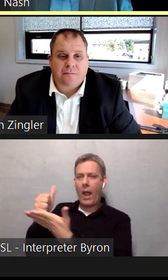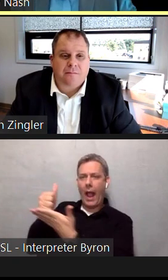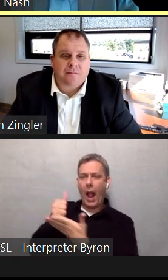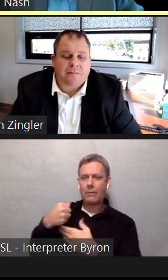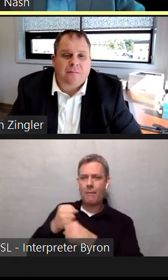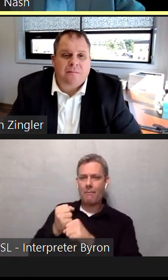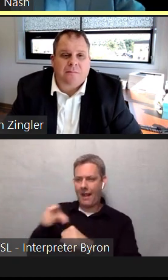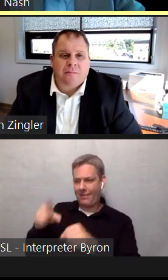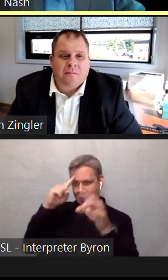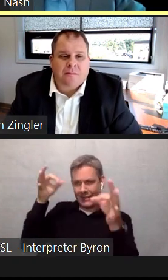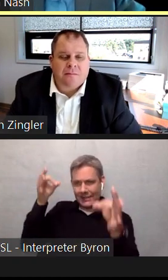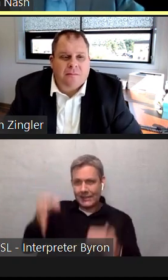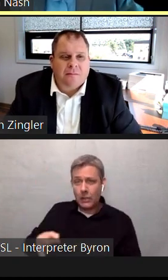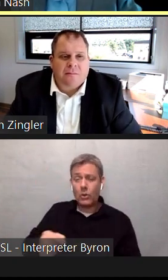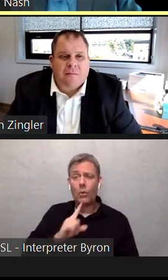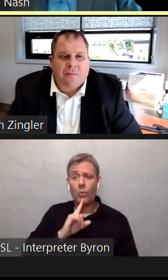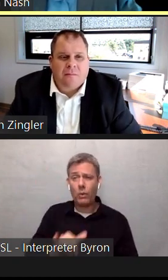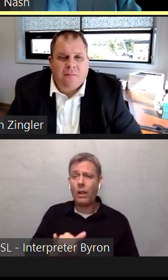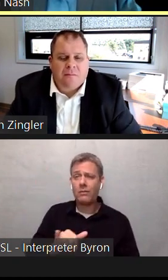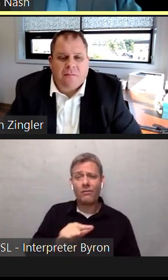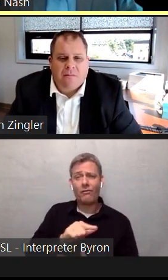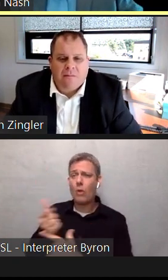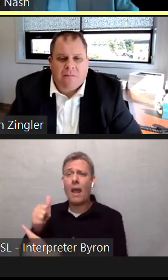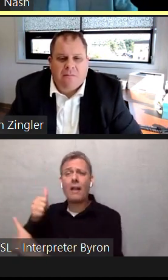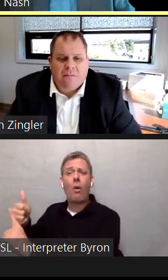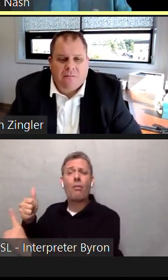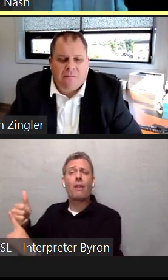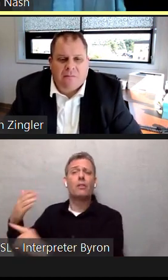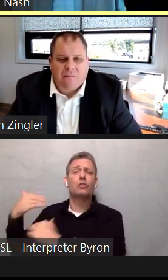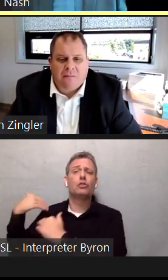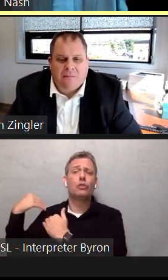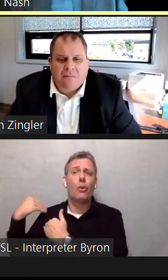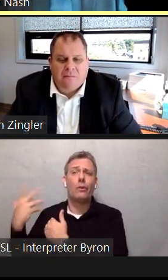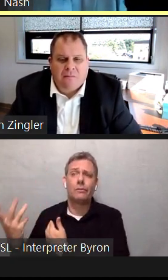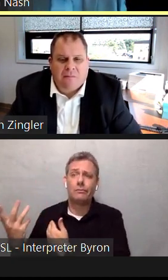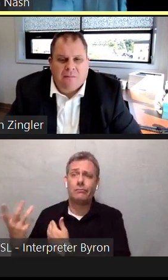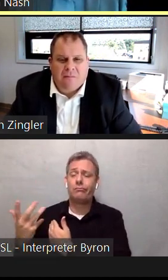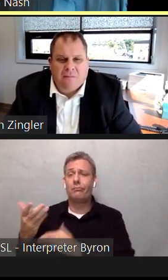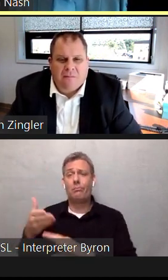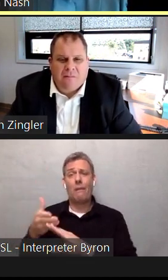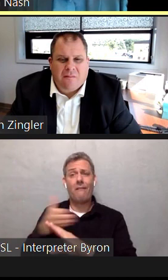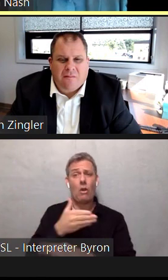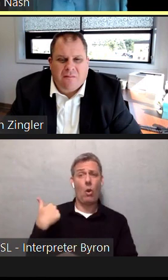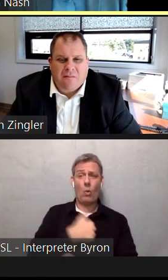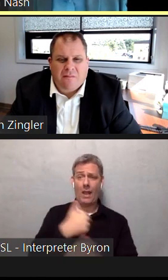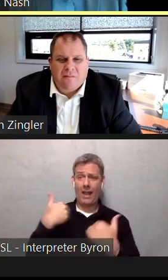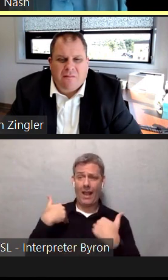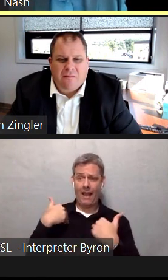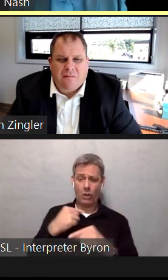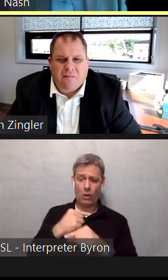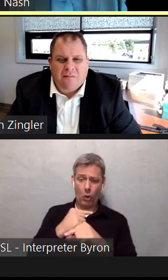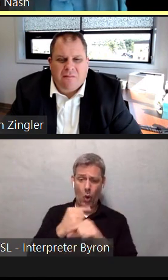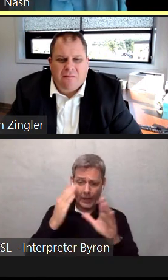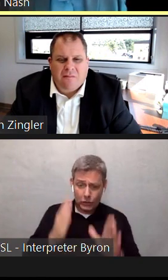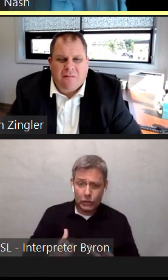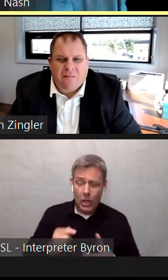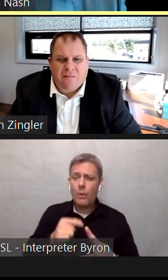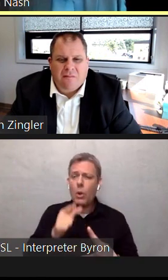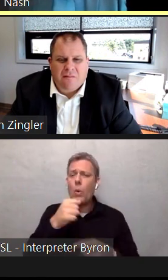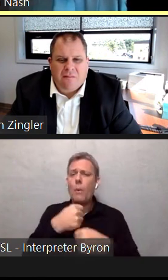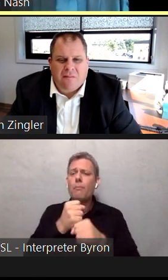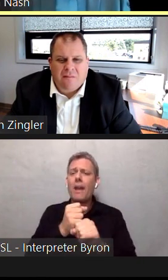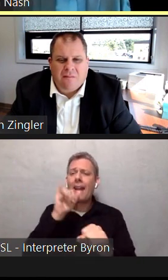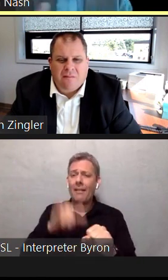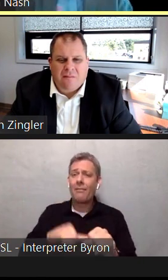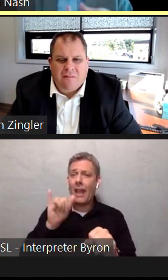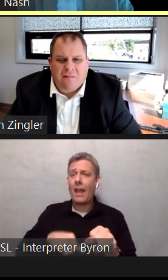and it really falls back on their shoulders. And so we said, before we have an individual guardianship specialist make that determination, we ought to